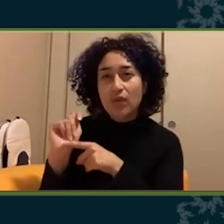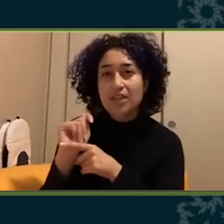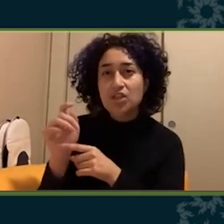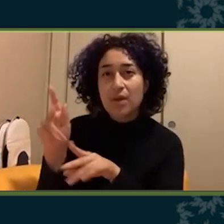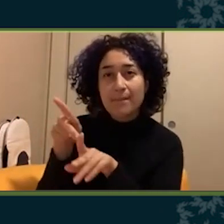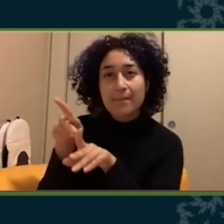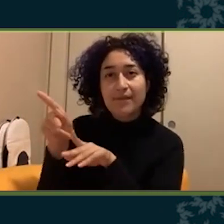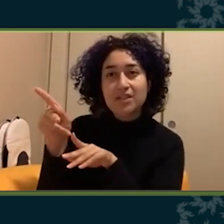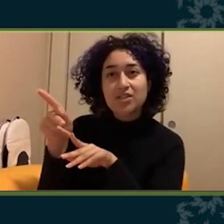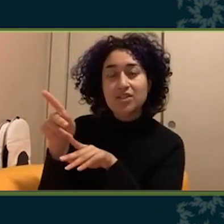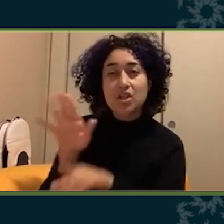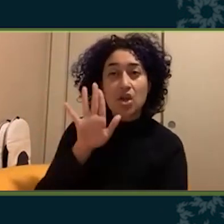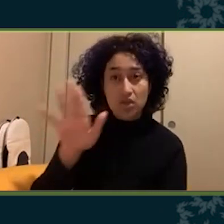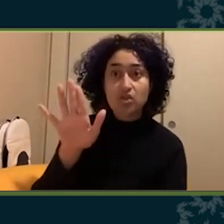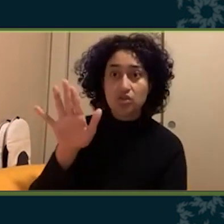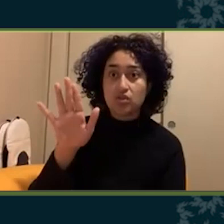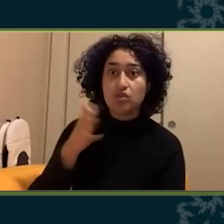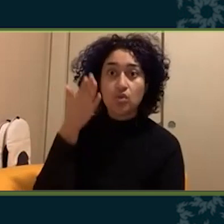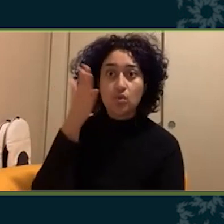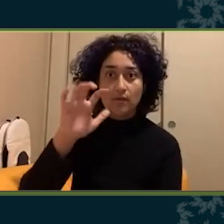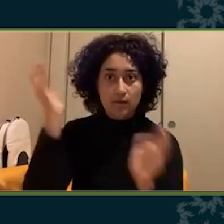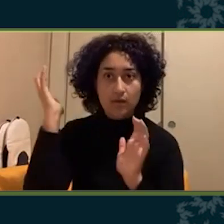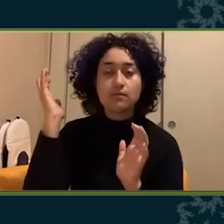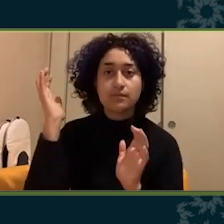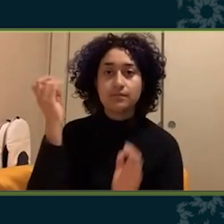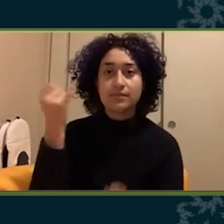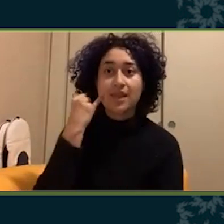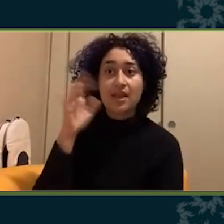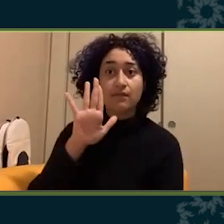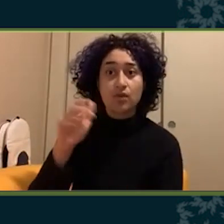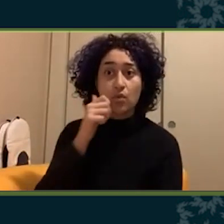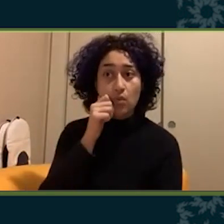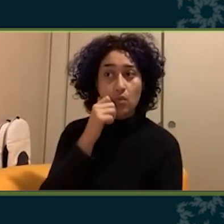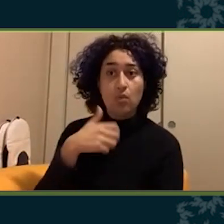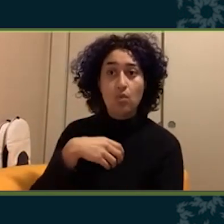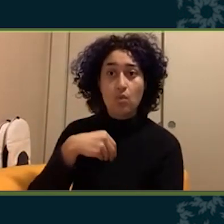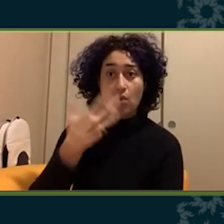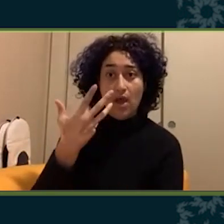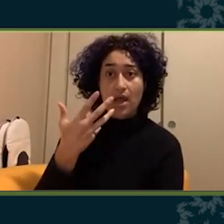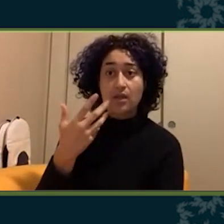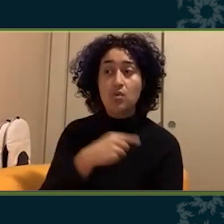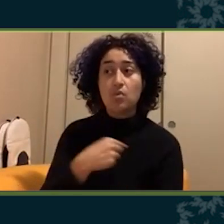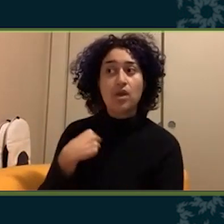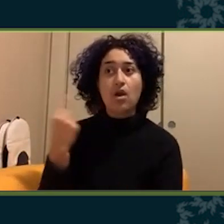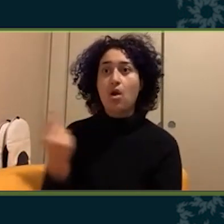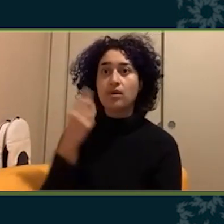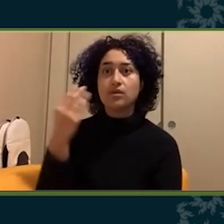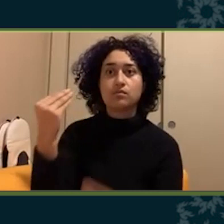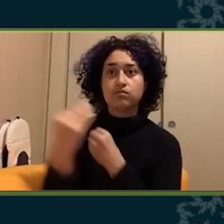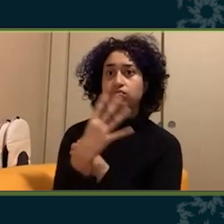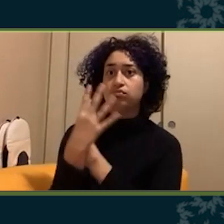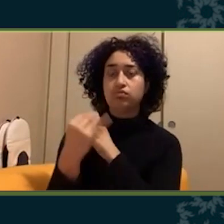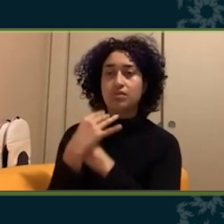perfectionism. You're gonna fuck up, right? Especially if you're racialized white. We are bombarded by messages that enforce that